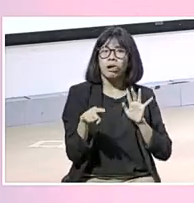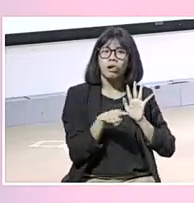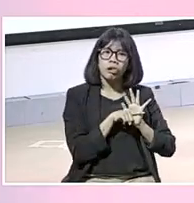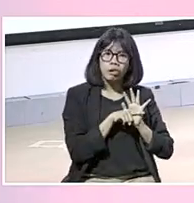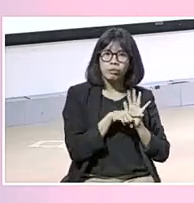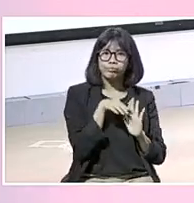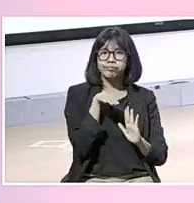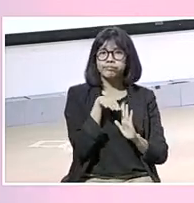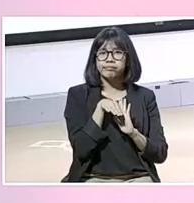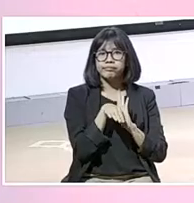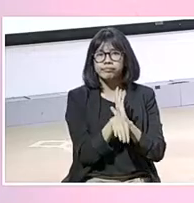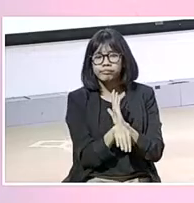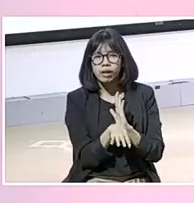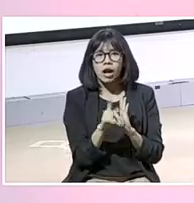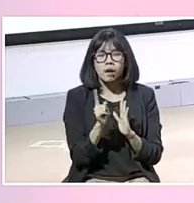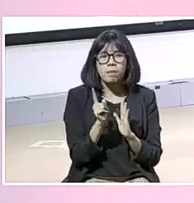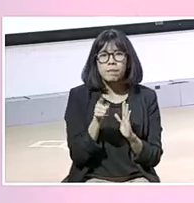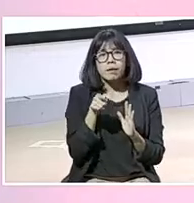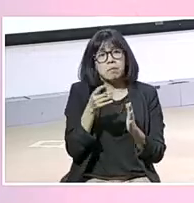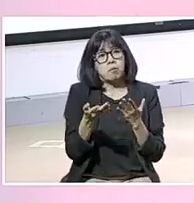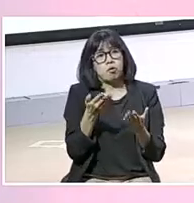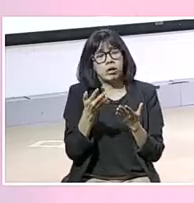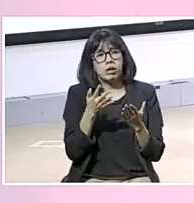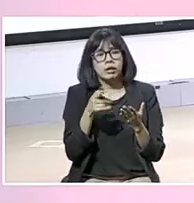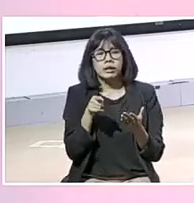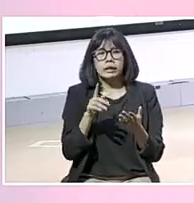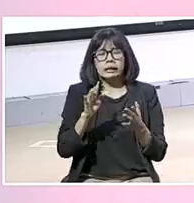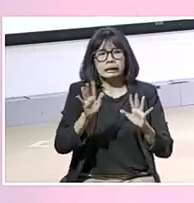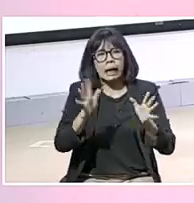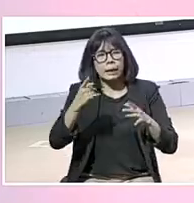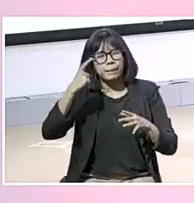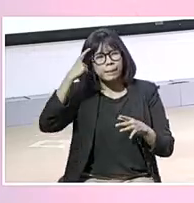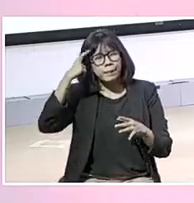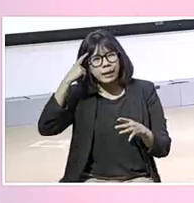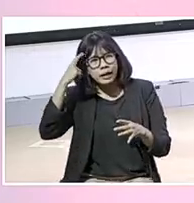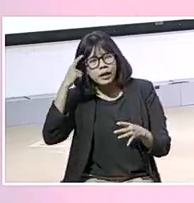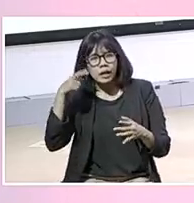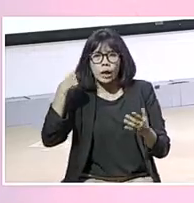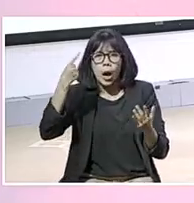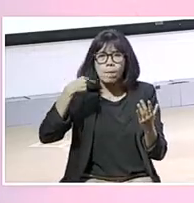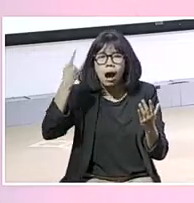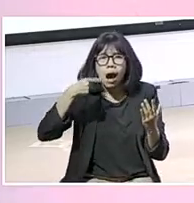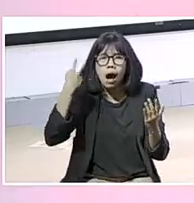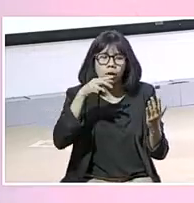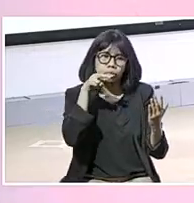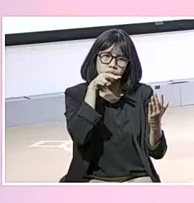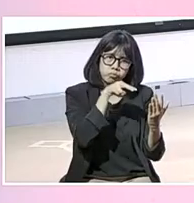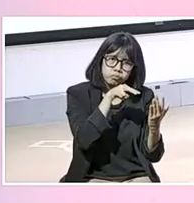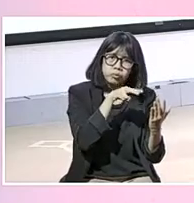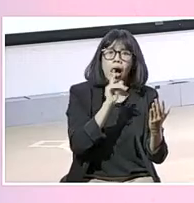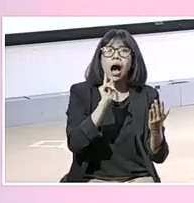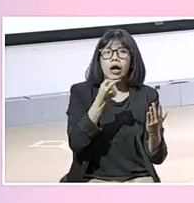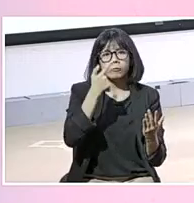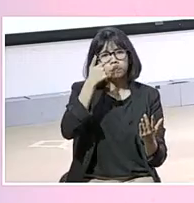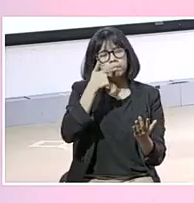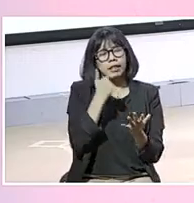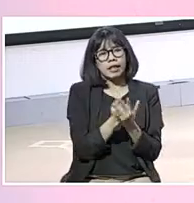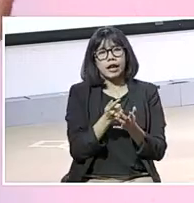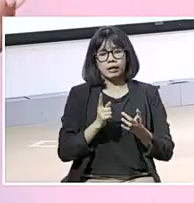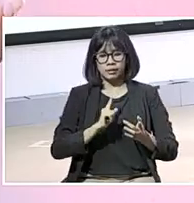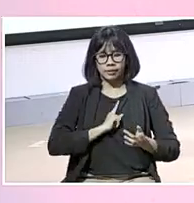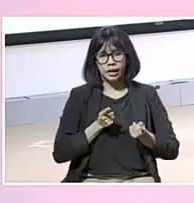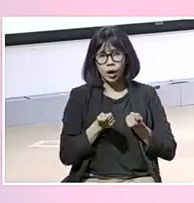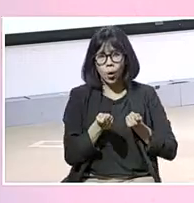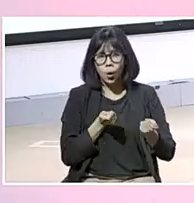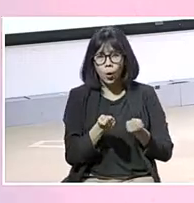day. You ate pretty poorly one day. But like, don't eat poorly every day. It's like trying to control it somewhat. Like, we all